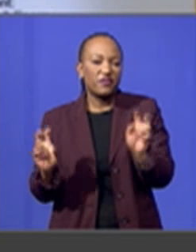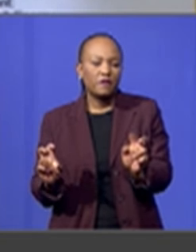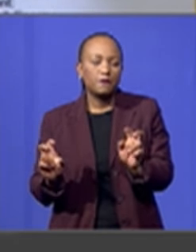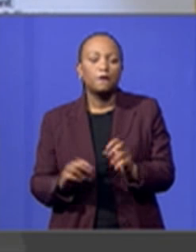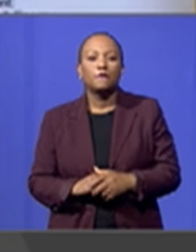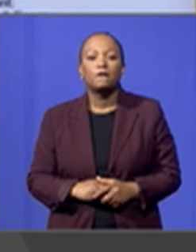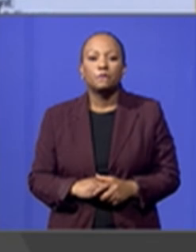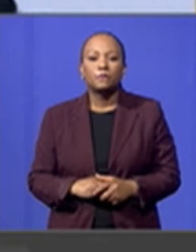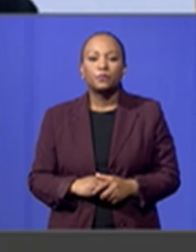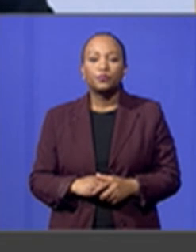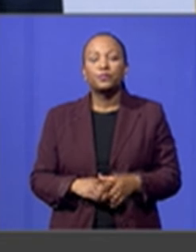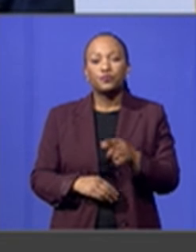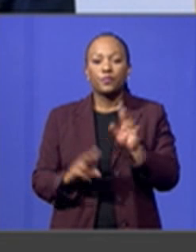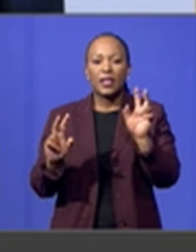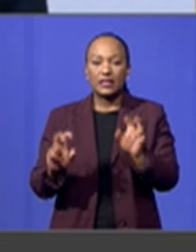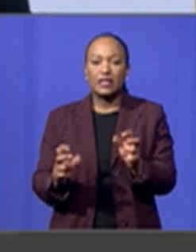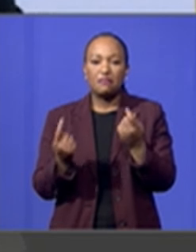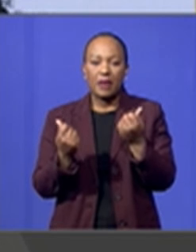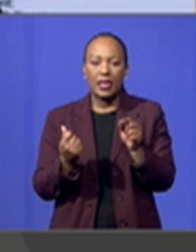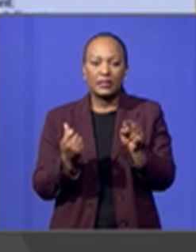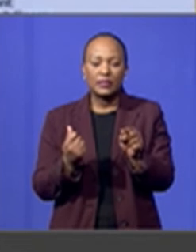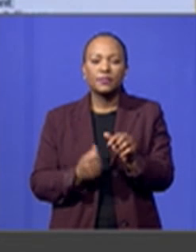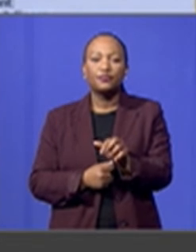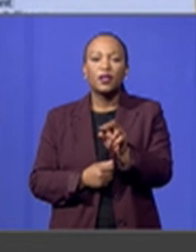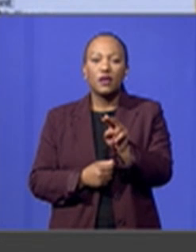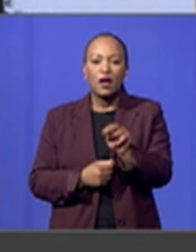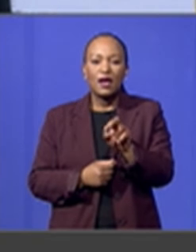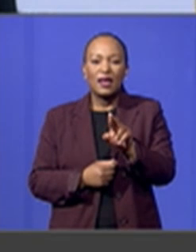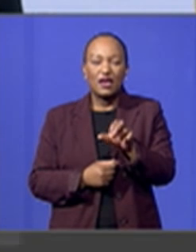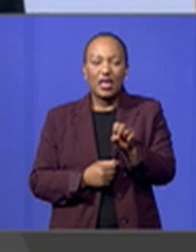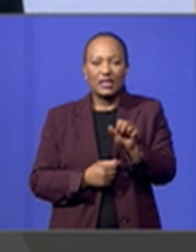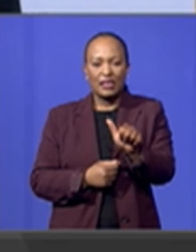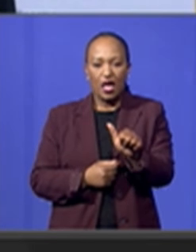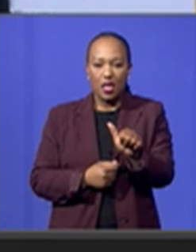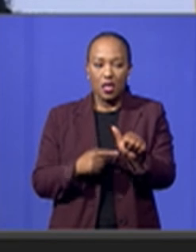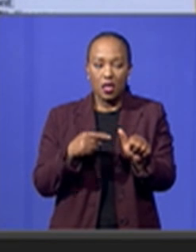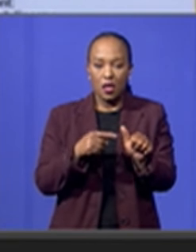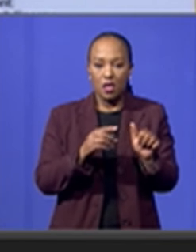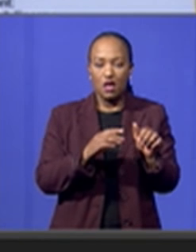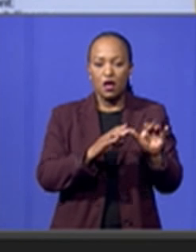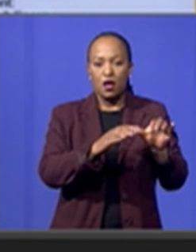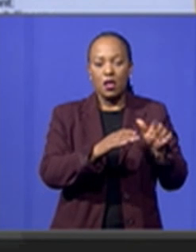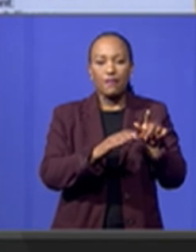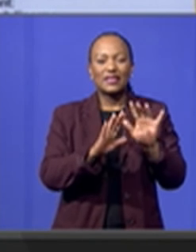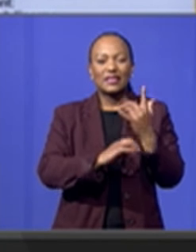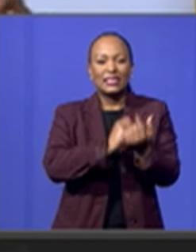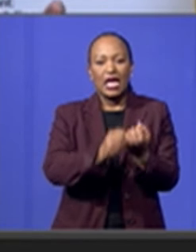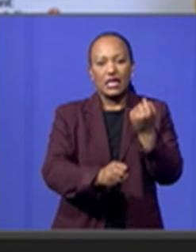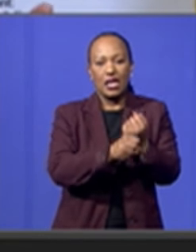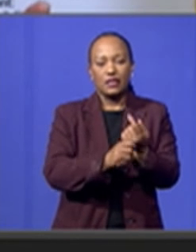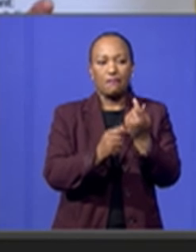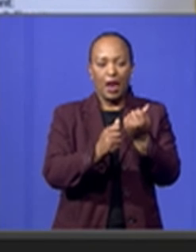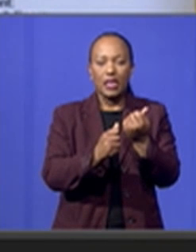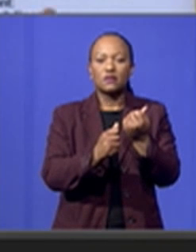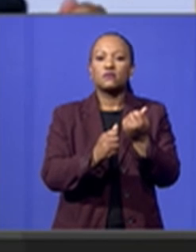part of this electricity pricing policy, NERSA will be required to publish a 10-year price forecast. This is